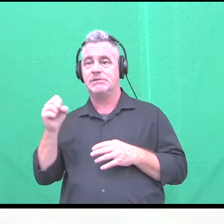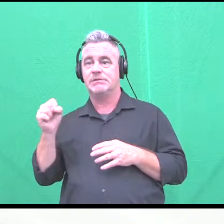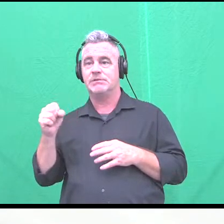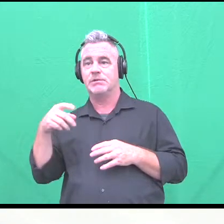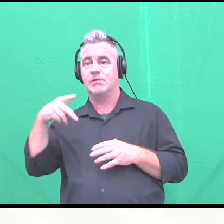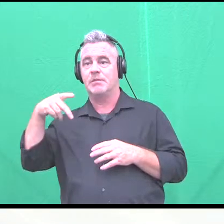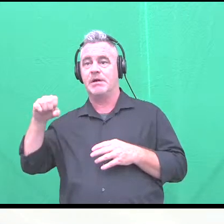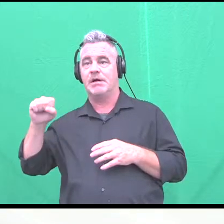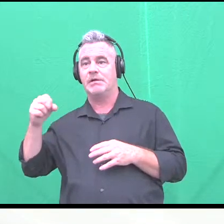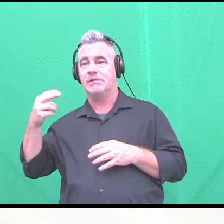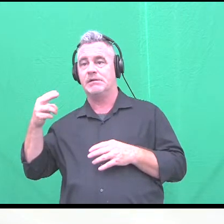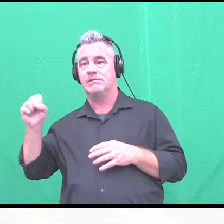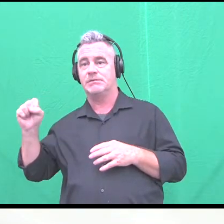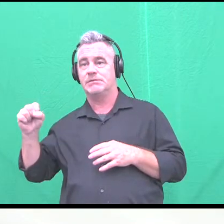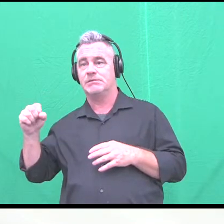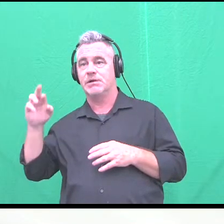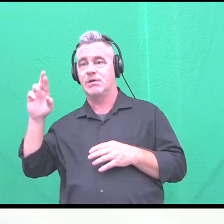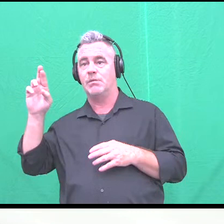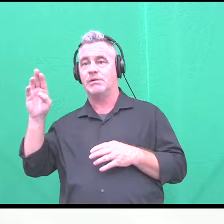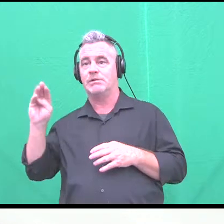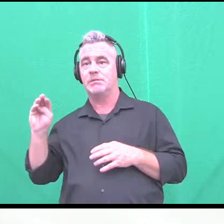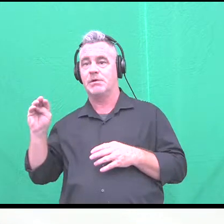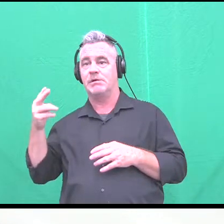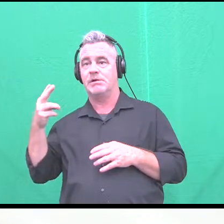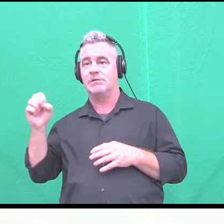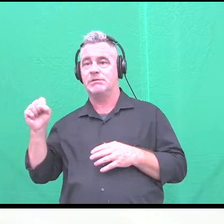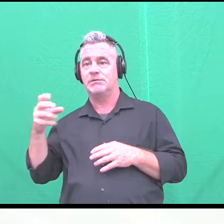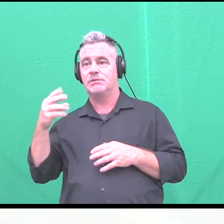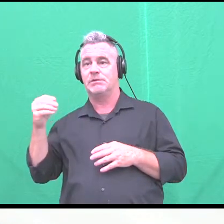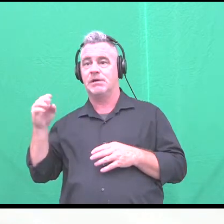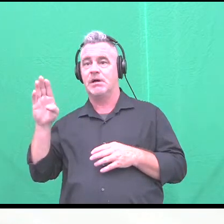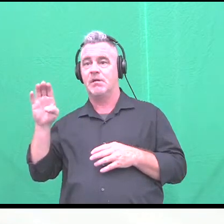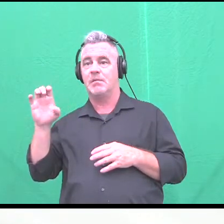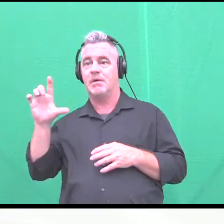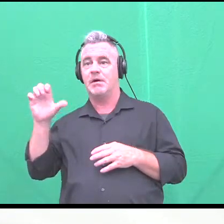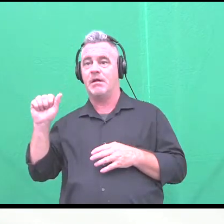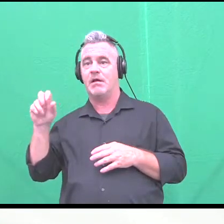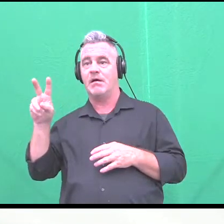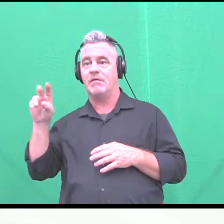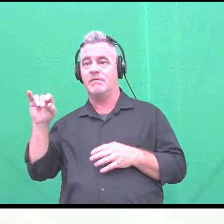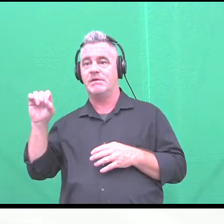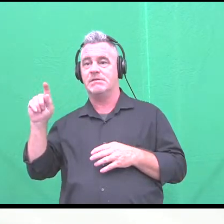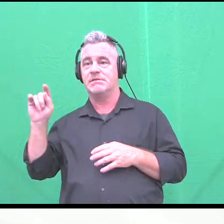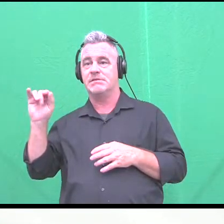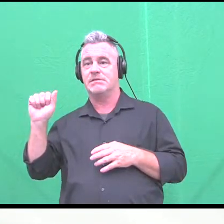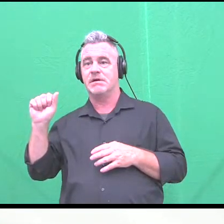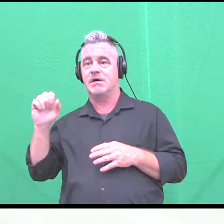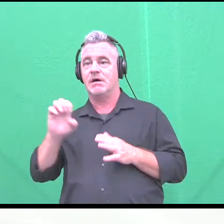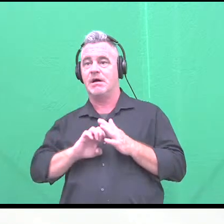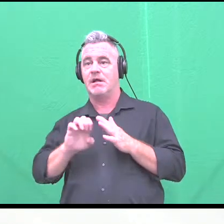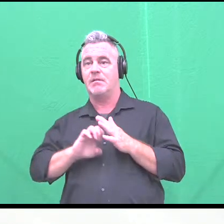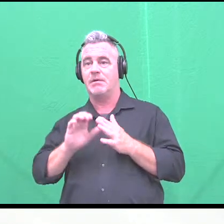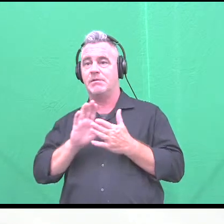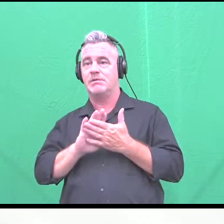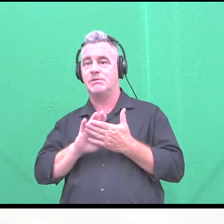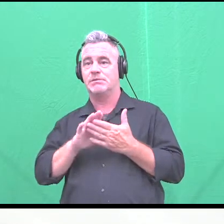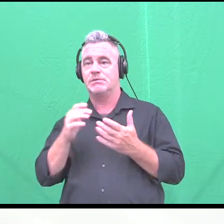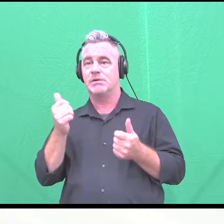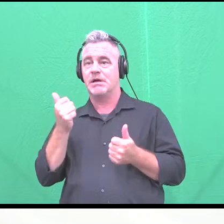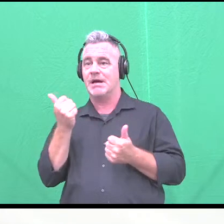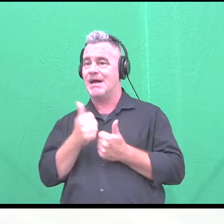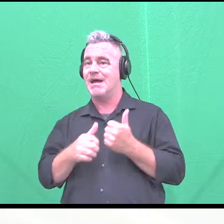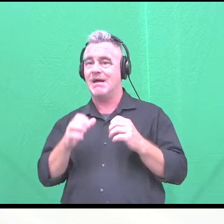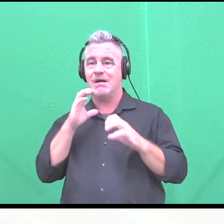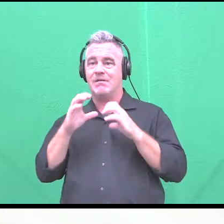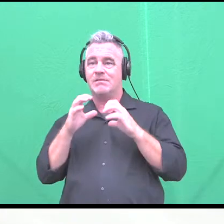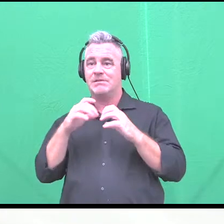High School, Rancho Mirage High School, and Bella Vista Elementary School. Is there any conversation or questions